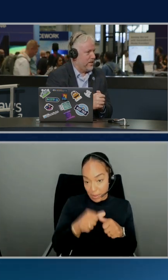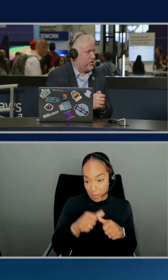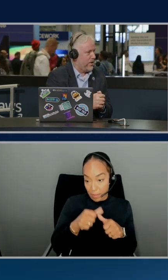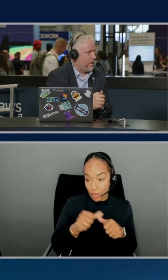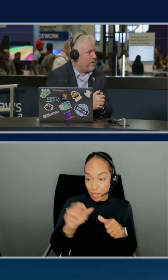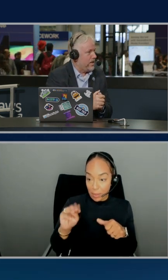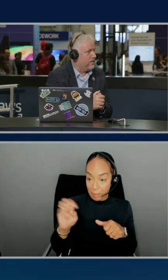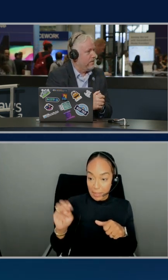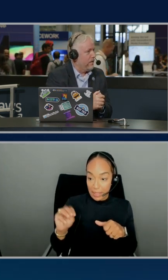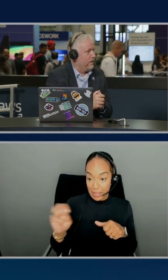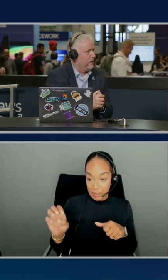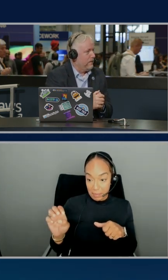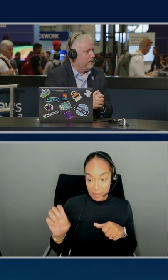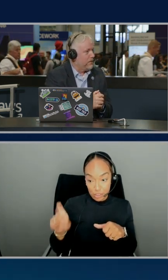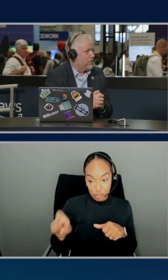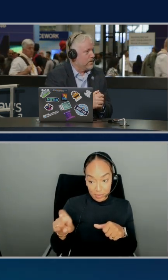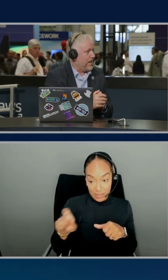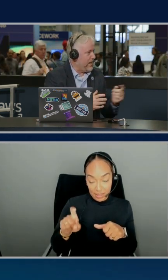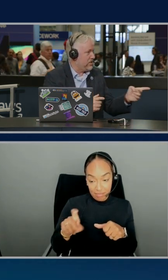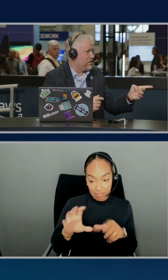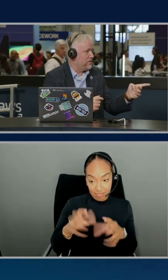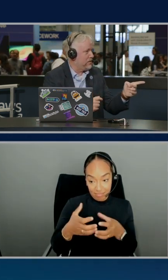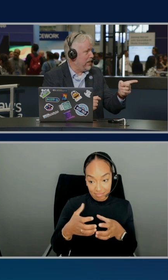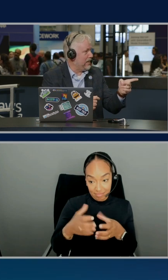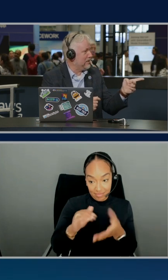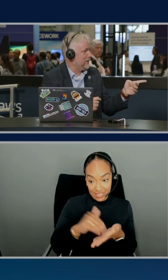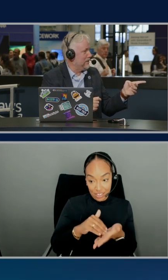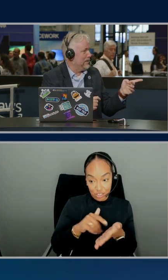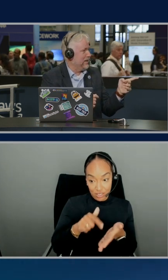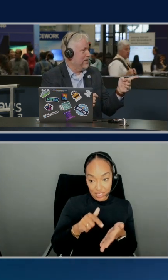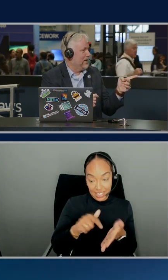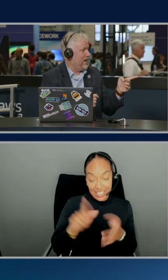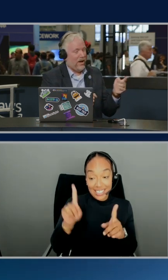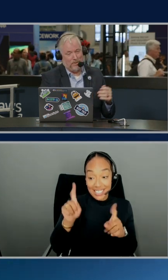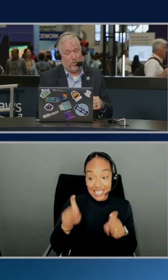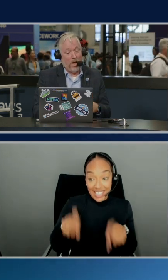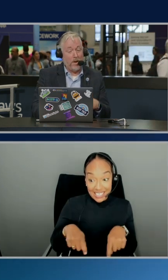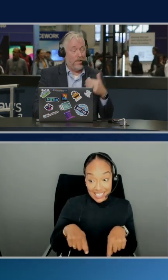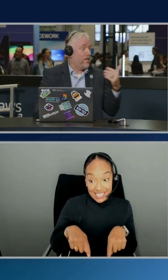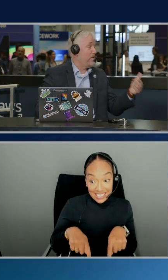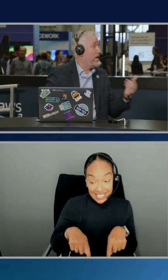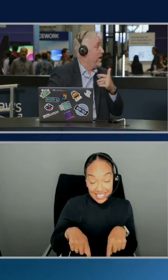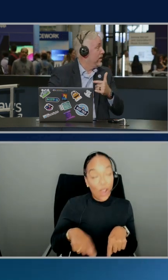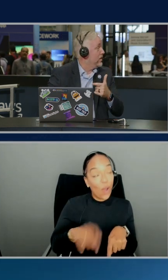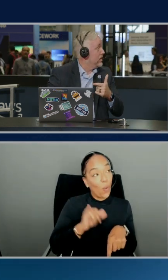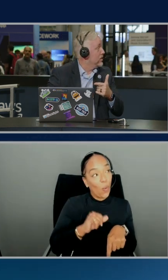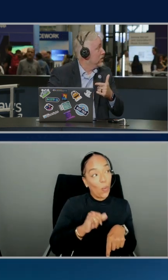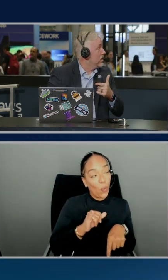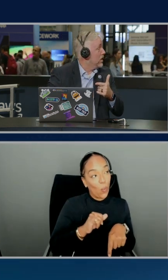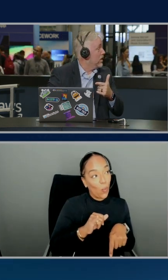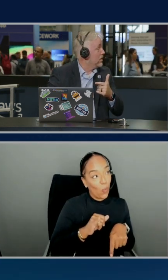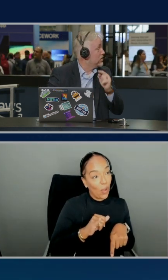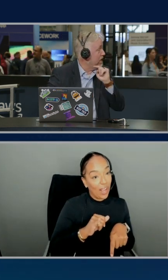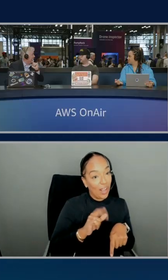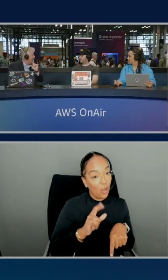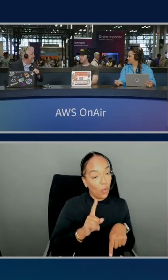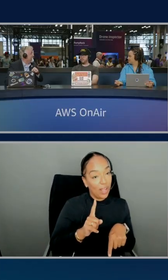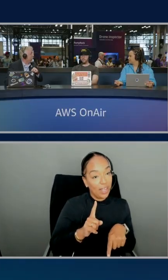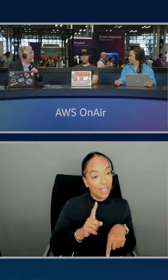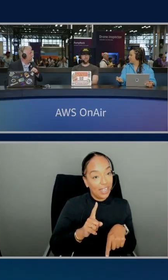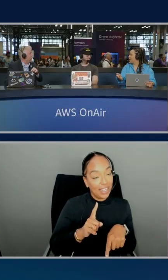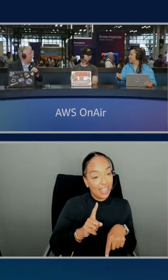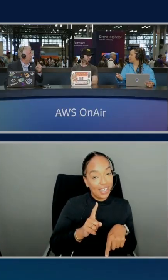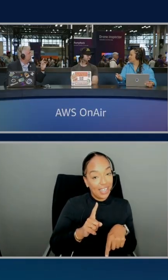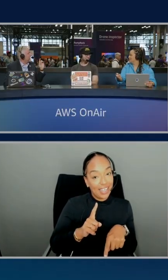should be centered around that mean. Test. Uh-oh. Well, I didn't know there would be math. See,